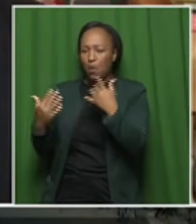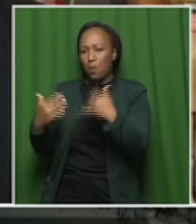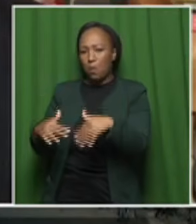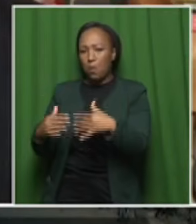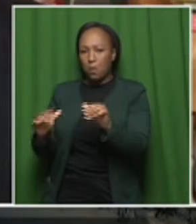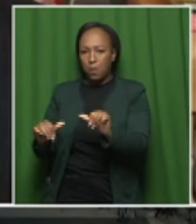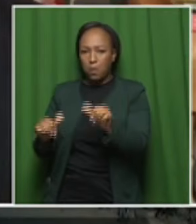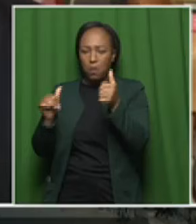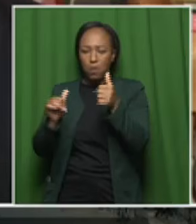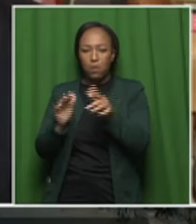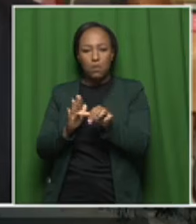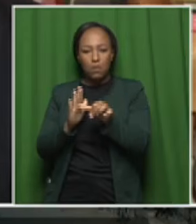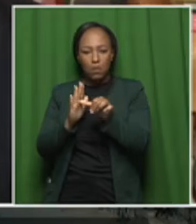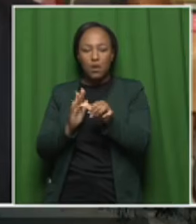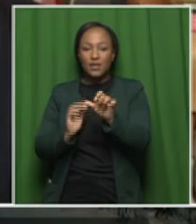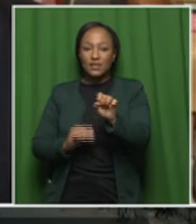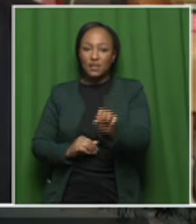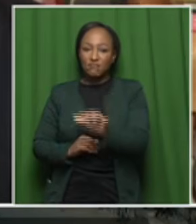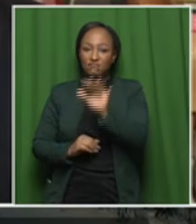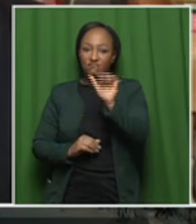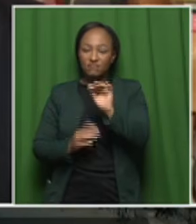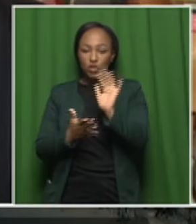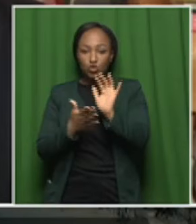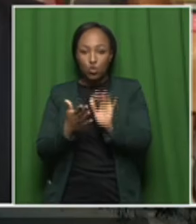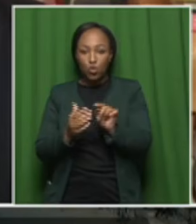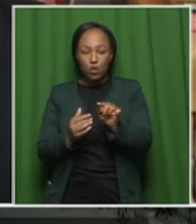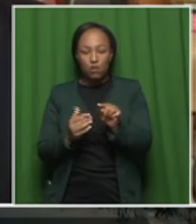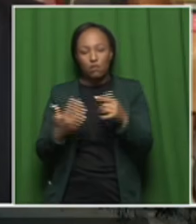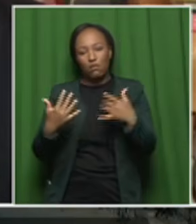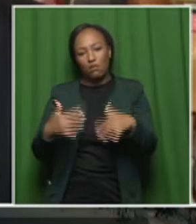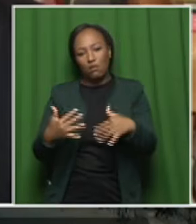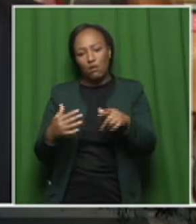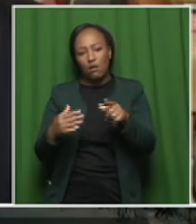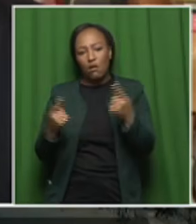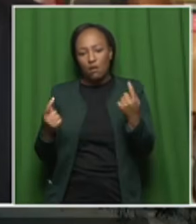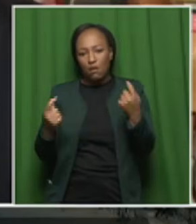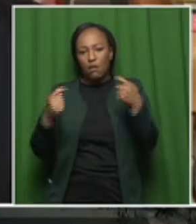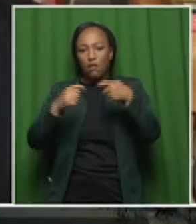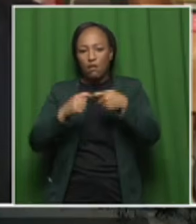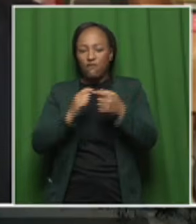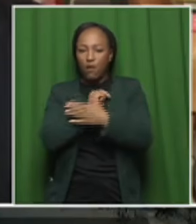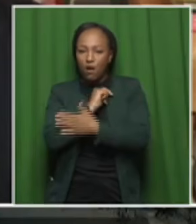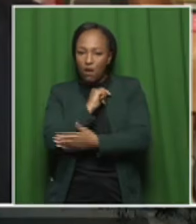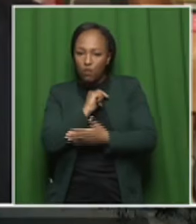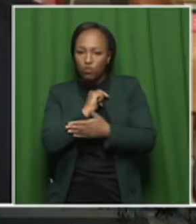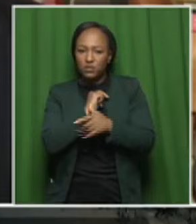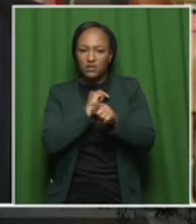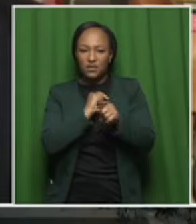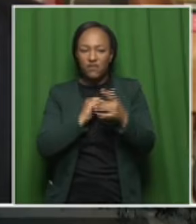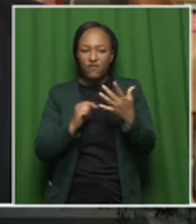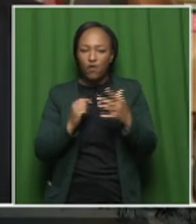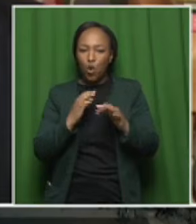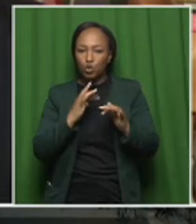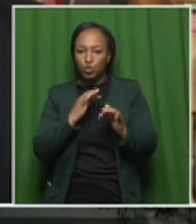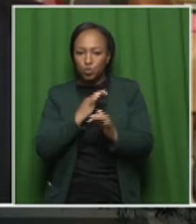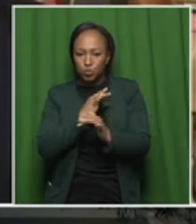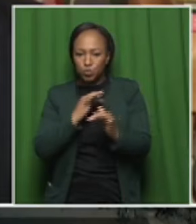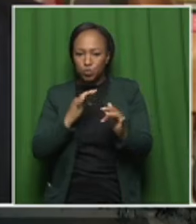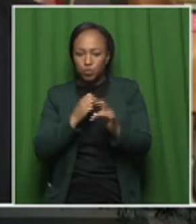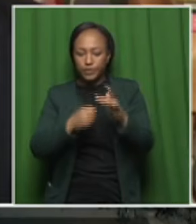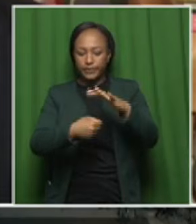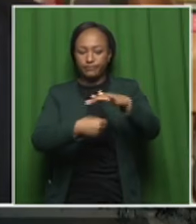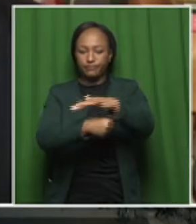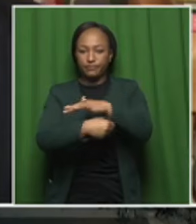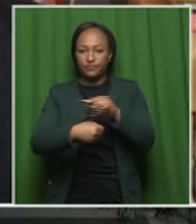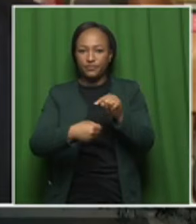of telling that South African story, right? Given the contribution that it's had for our country and for the jazz scene as well, to help